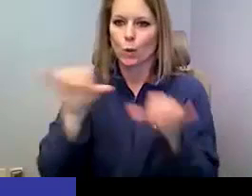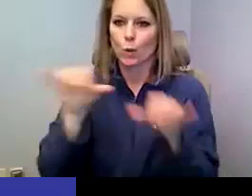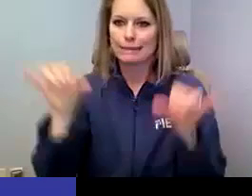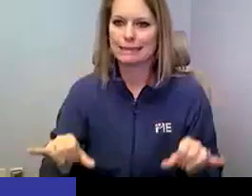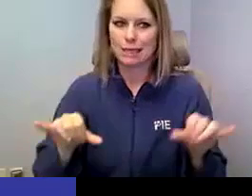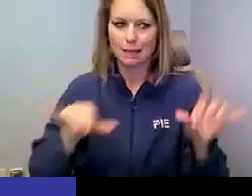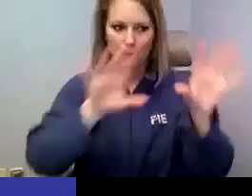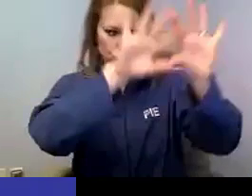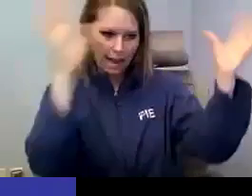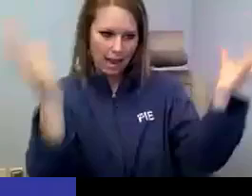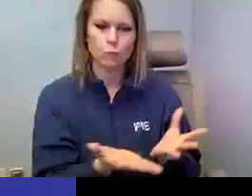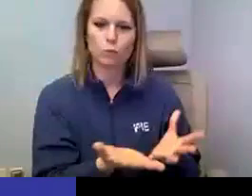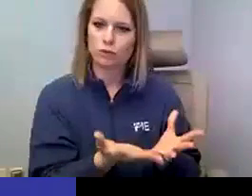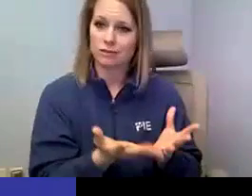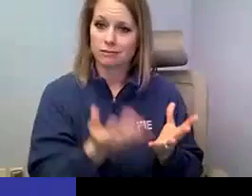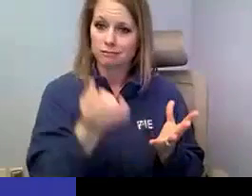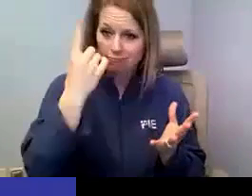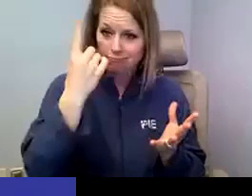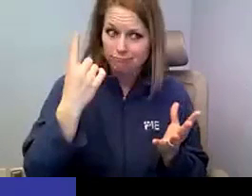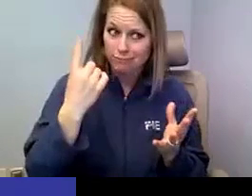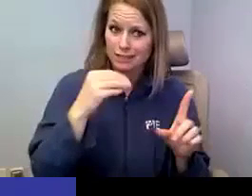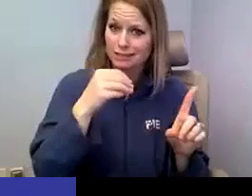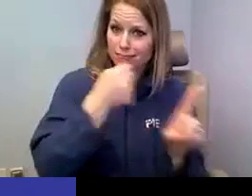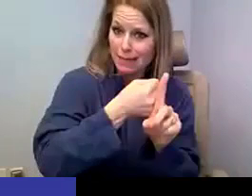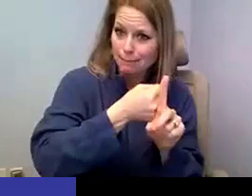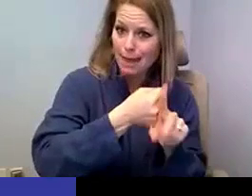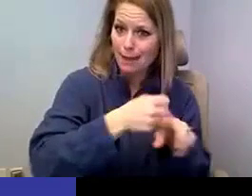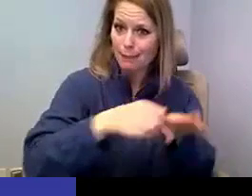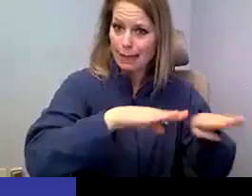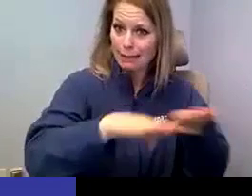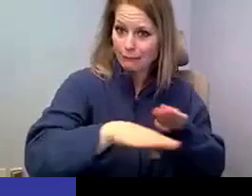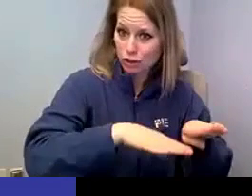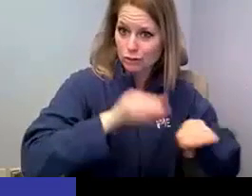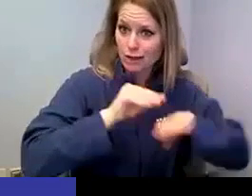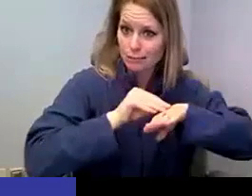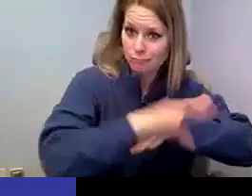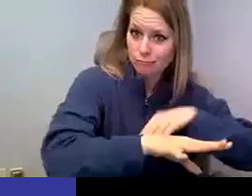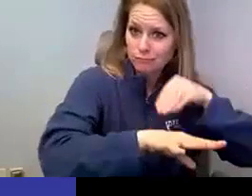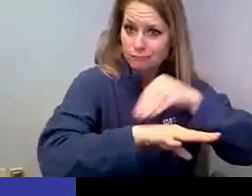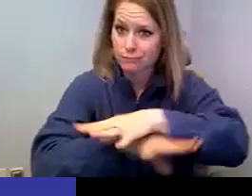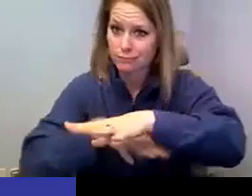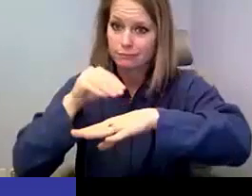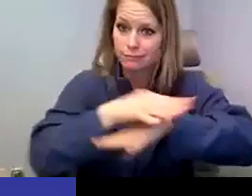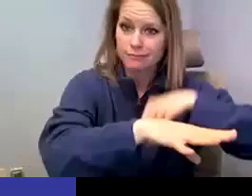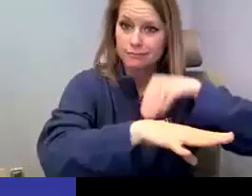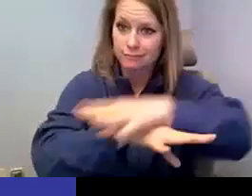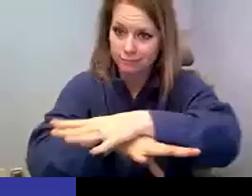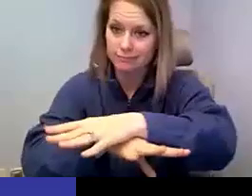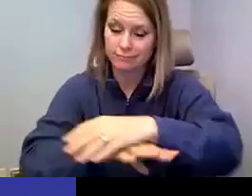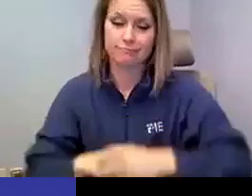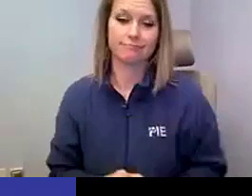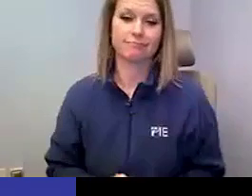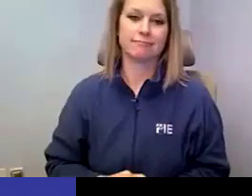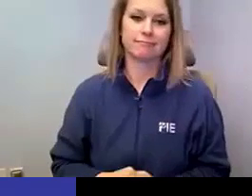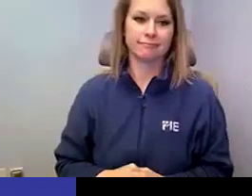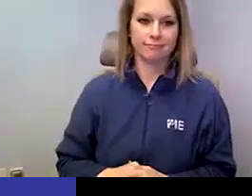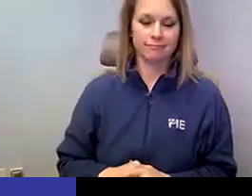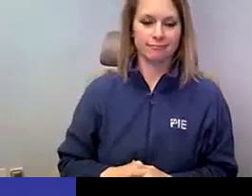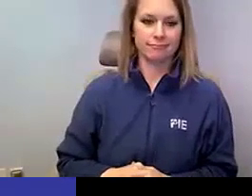on around us impact our behaviors, and our behaviors impact the things that go on around us, and vice versa.